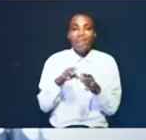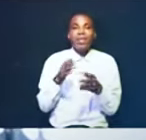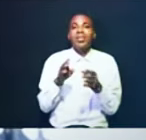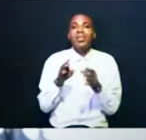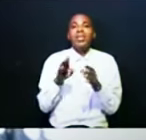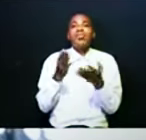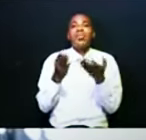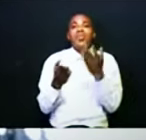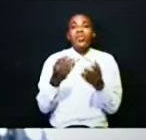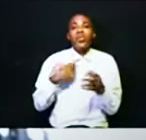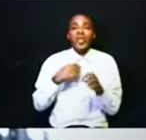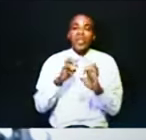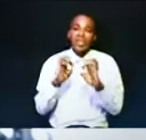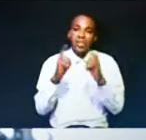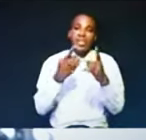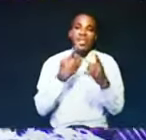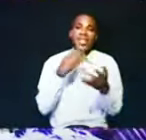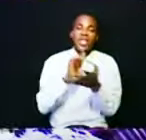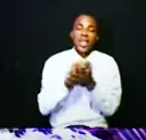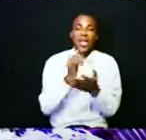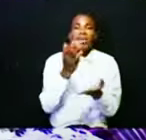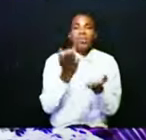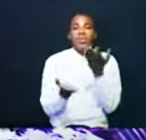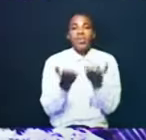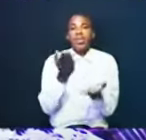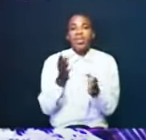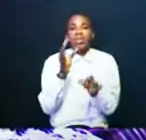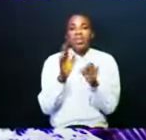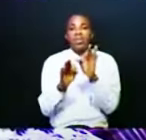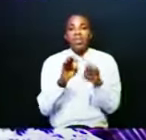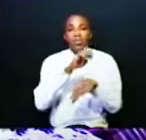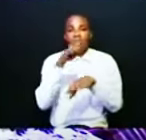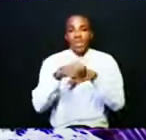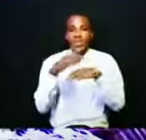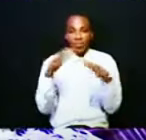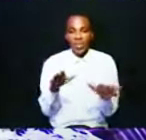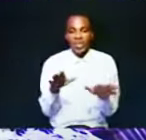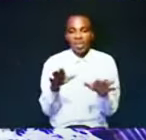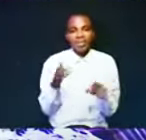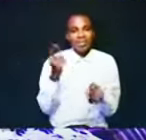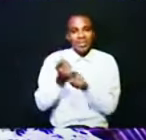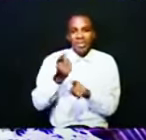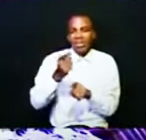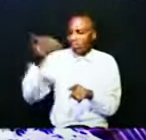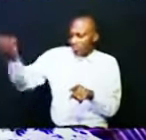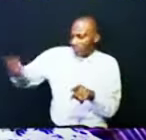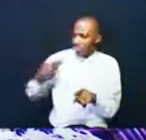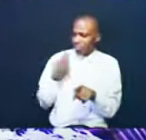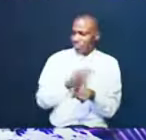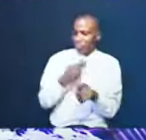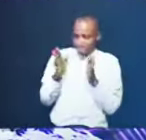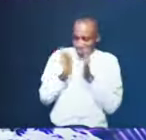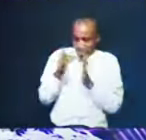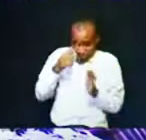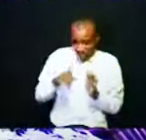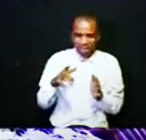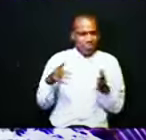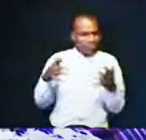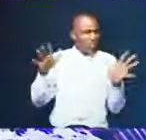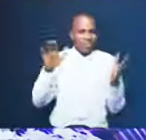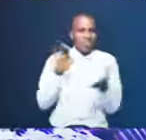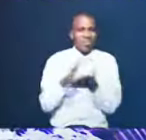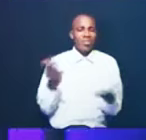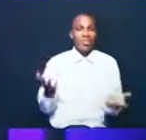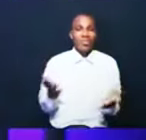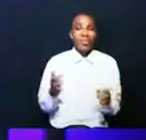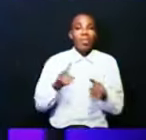you now? Or the no cob, baby, what she said, no, ma, since I'm cratan, yeah, dear, she just so for now on Mompire, and go so, my worry, I don't know,